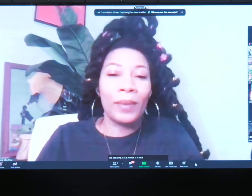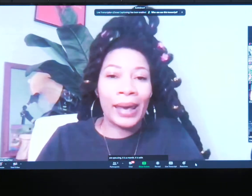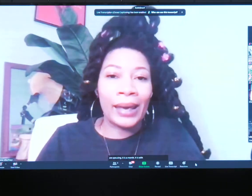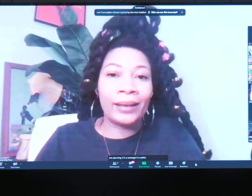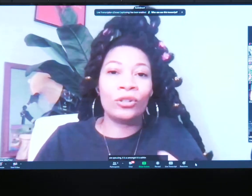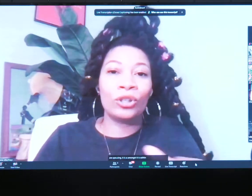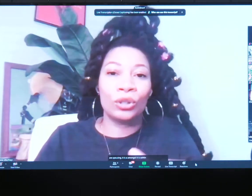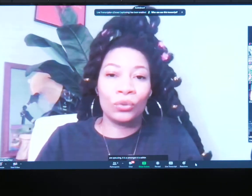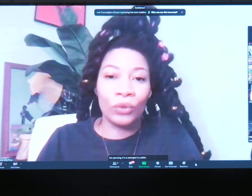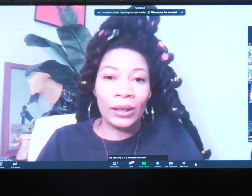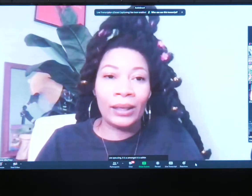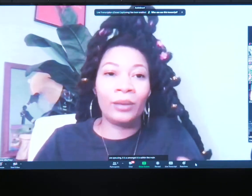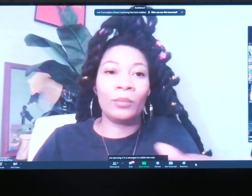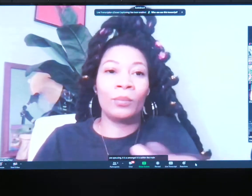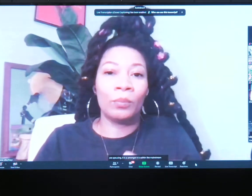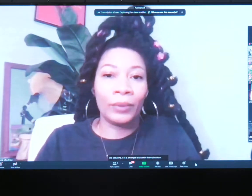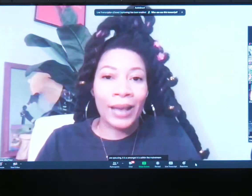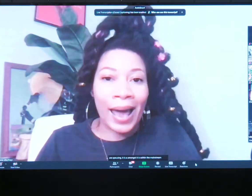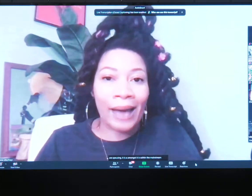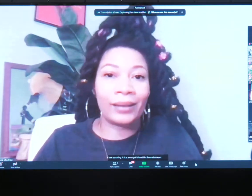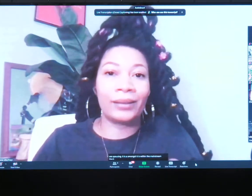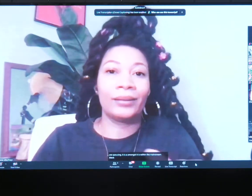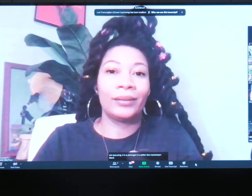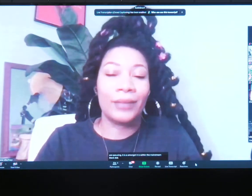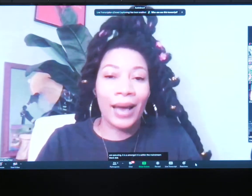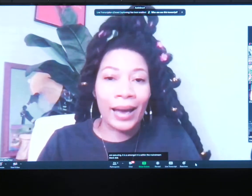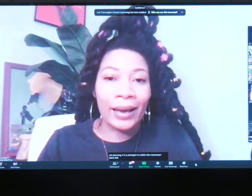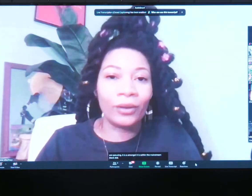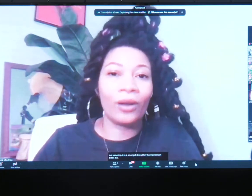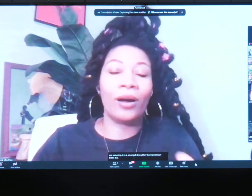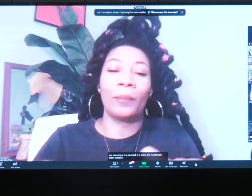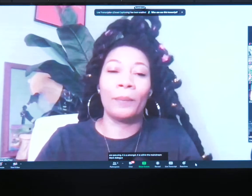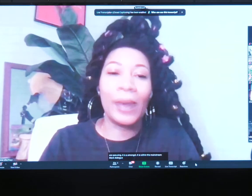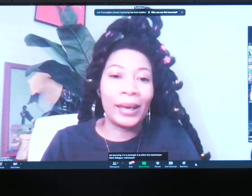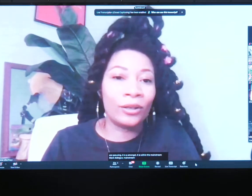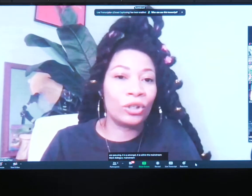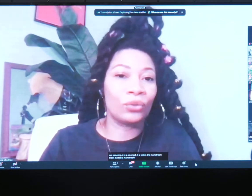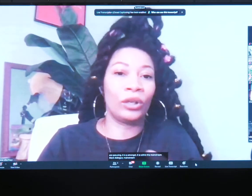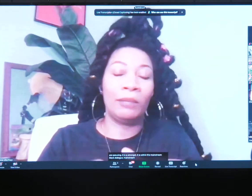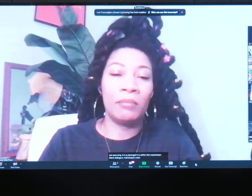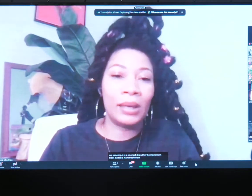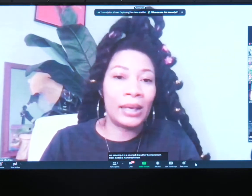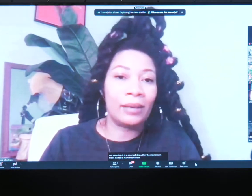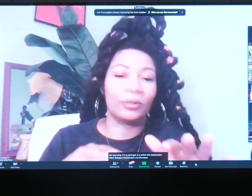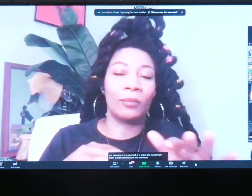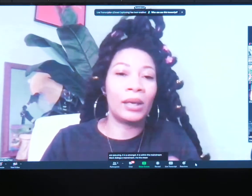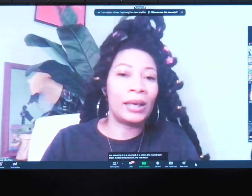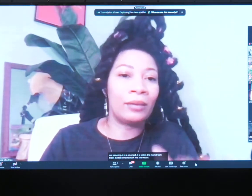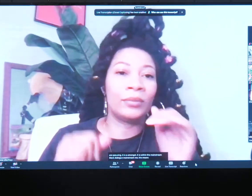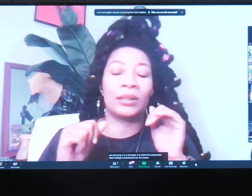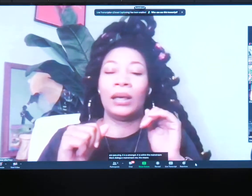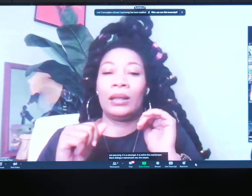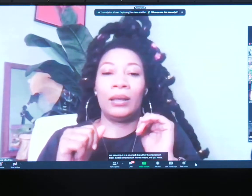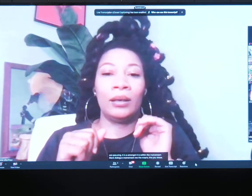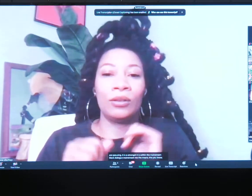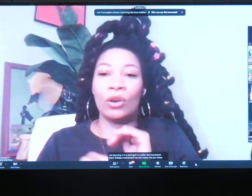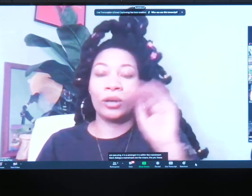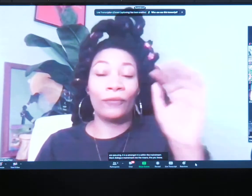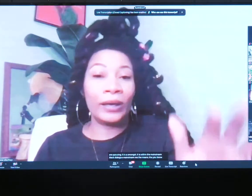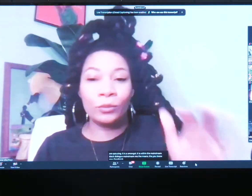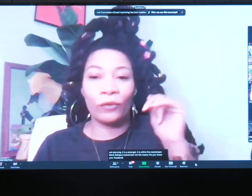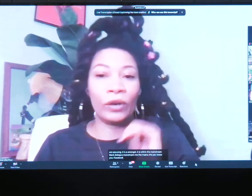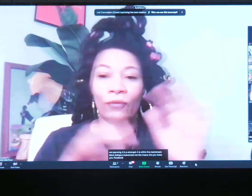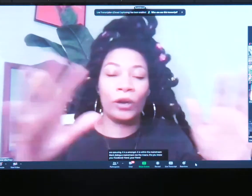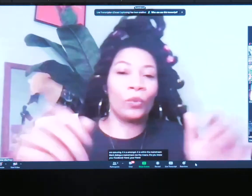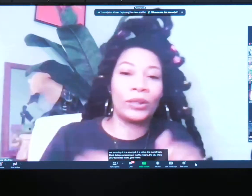within the mainstream Black dialogue, mainstream the memes, your Facebook friend, your friend you went to